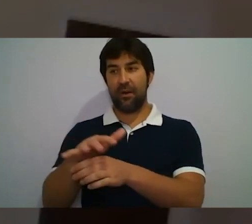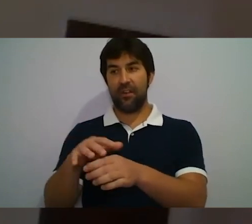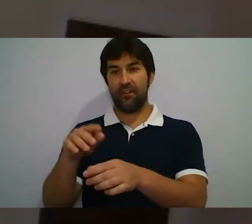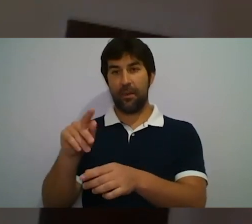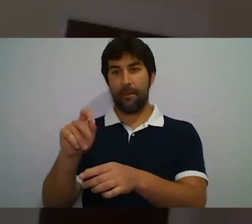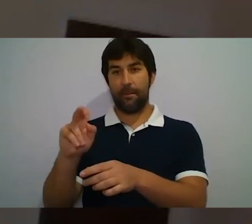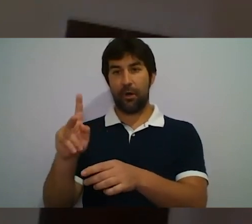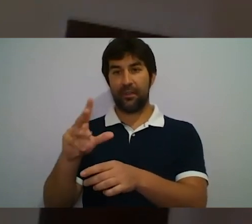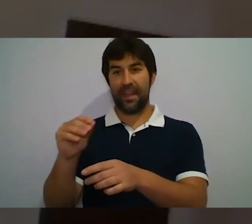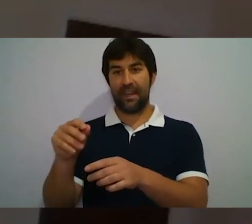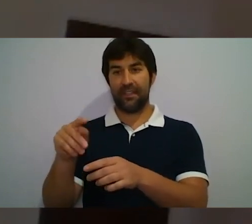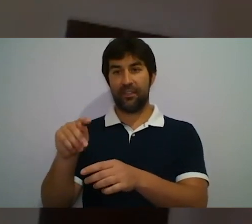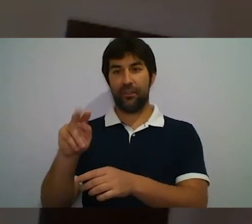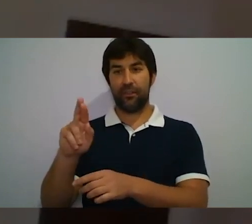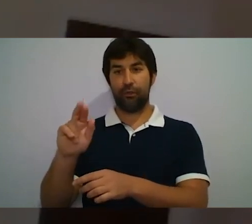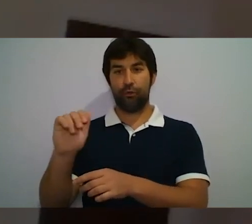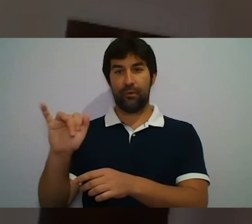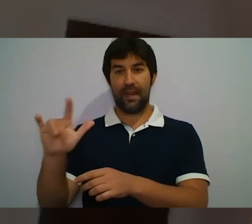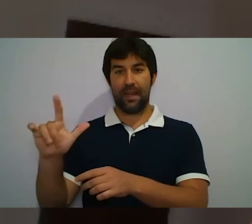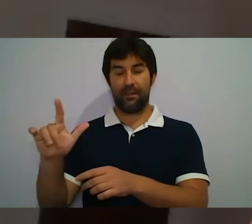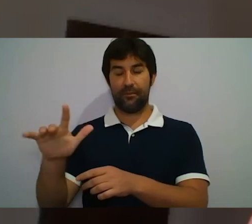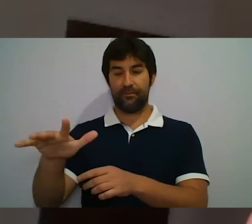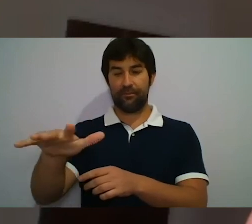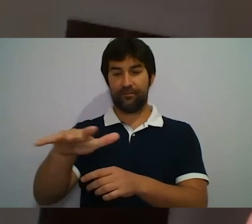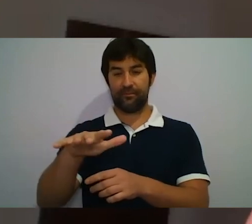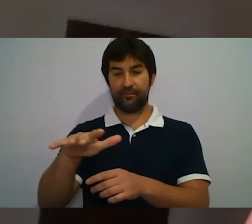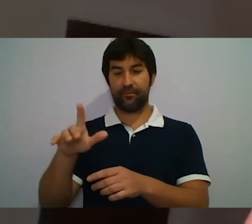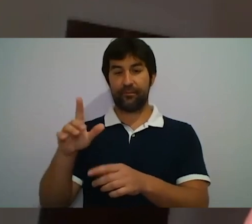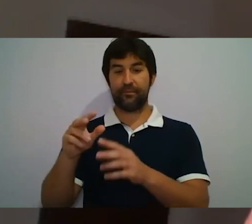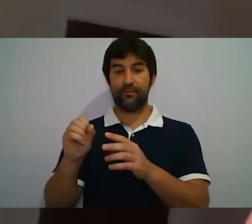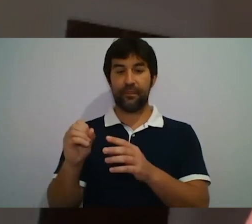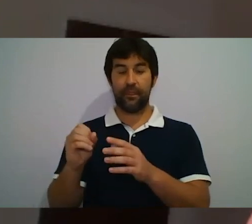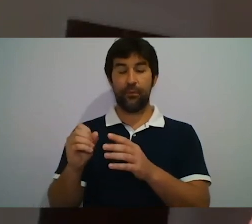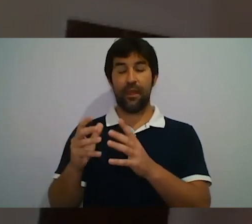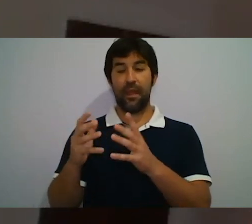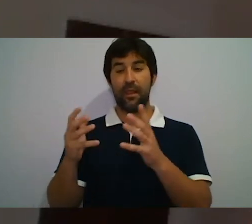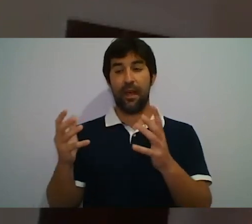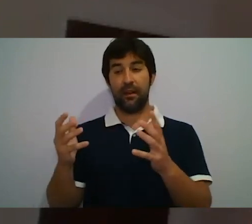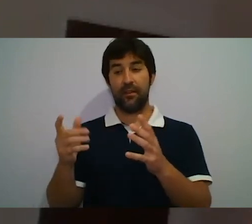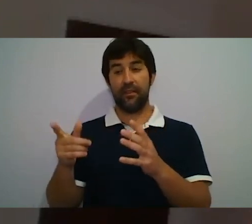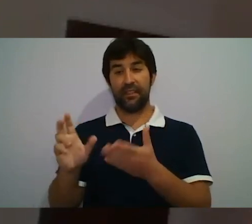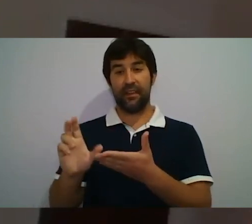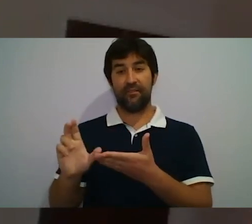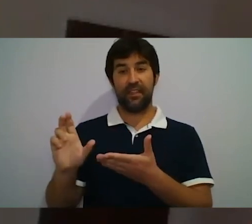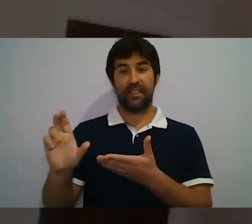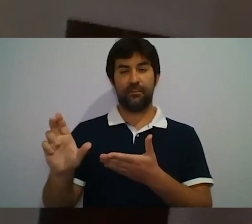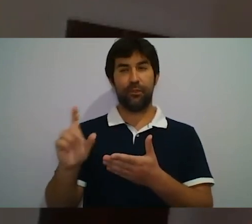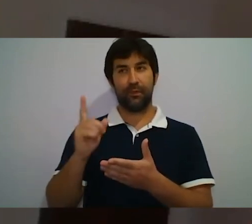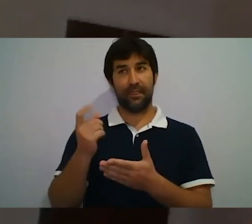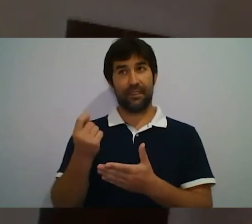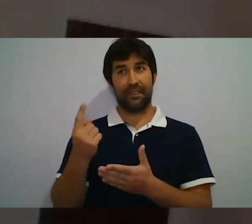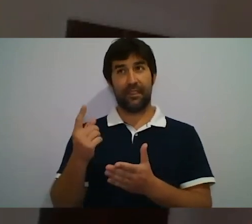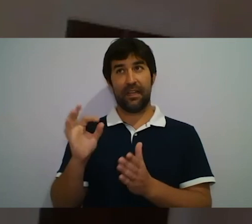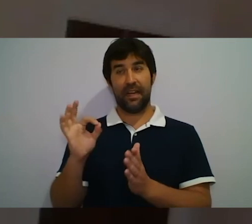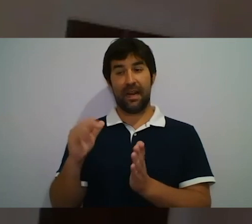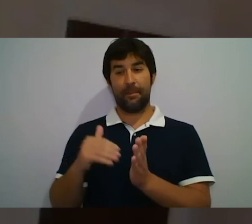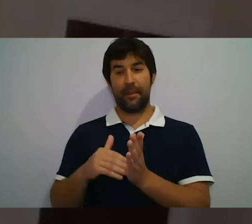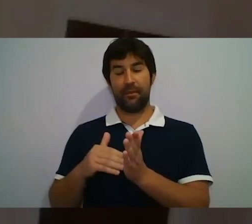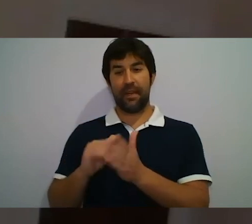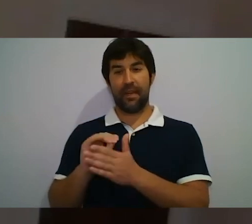get to building that out, especially in an environment like this. We understand even more how critical it is to